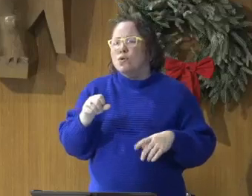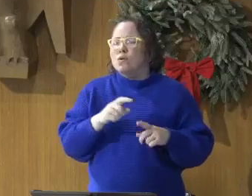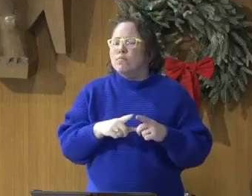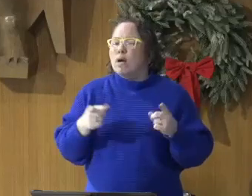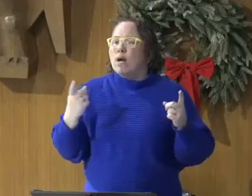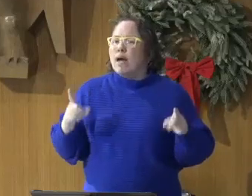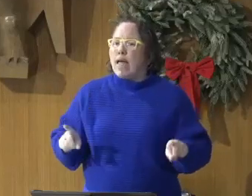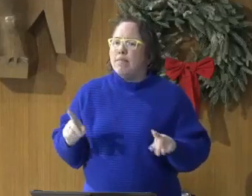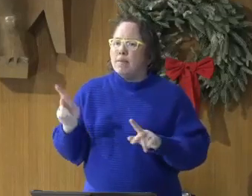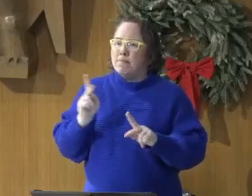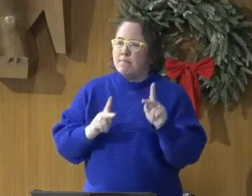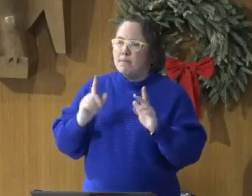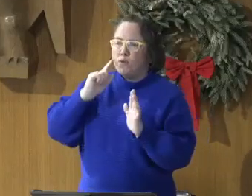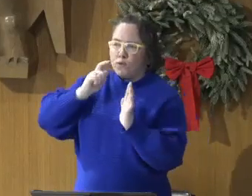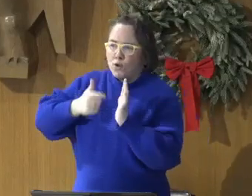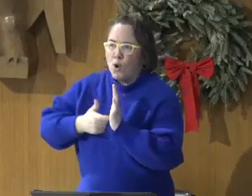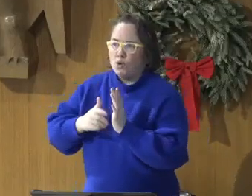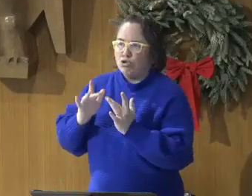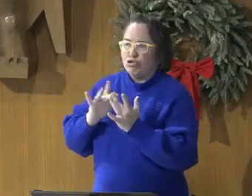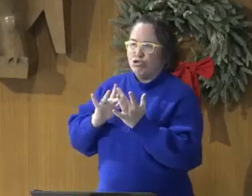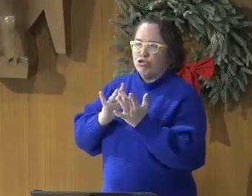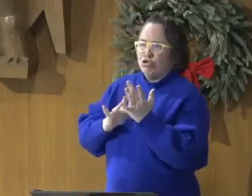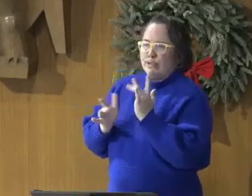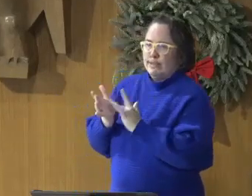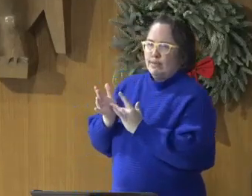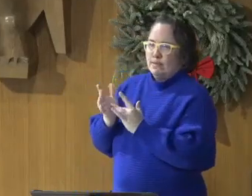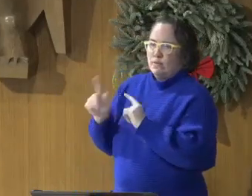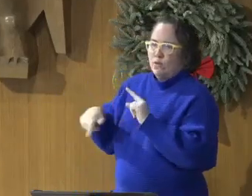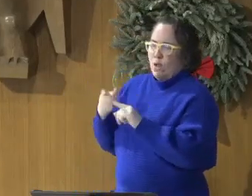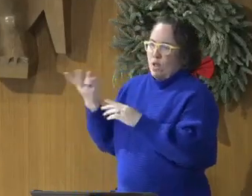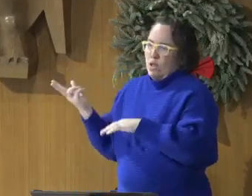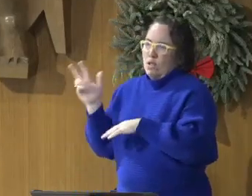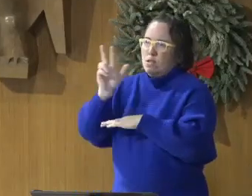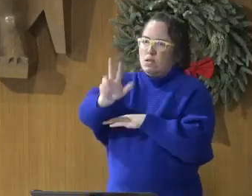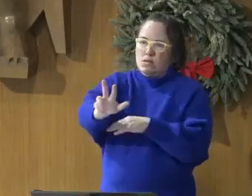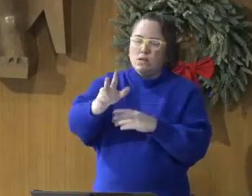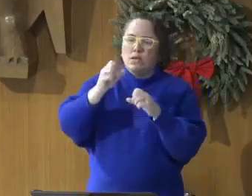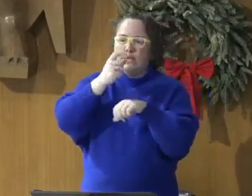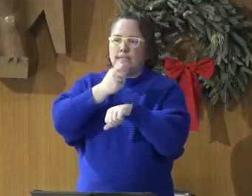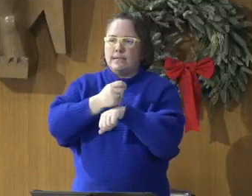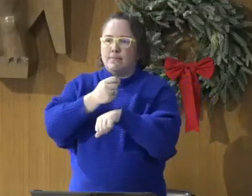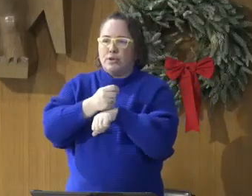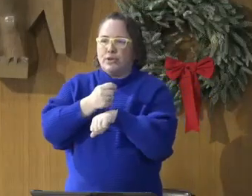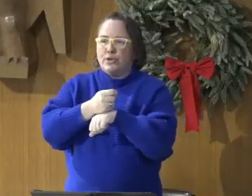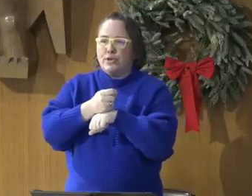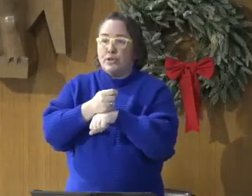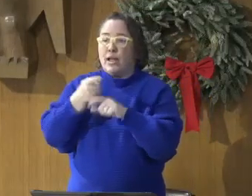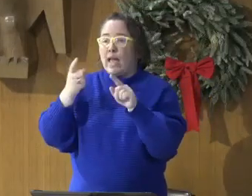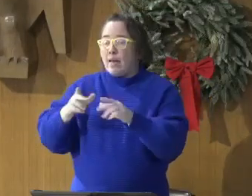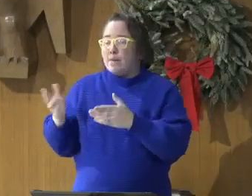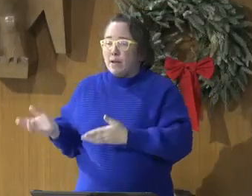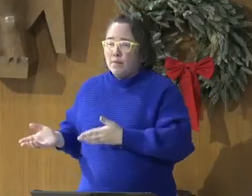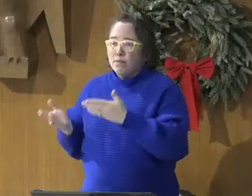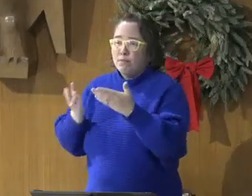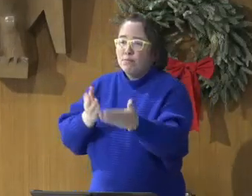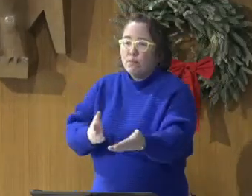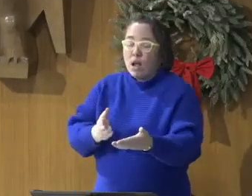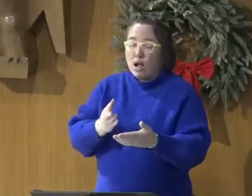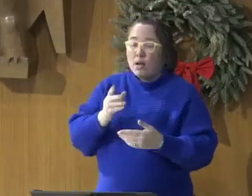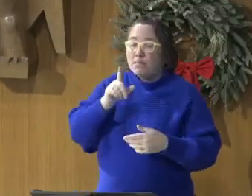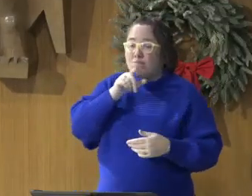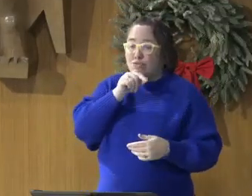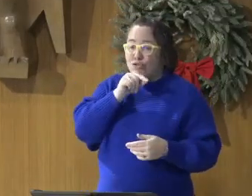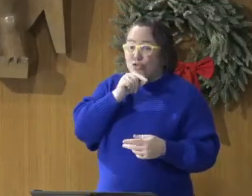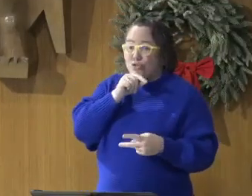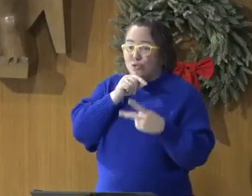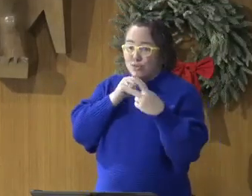could tell. You see, they brought these two pigeons, these two turtle doves, as